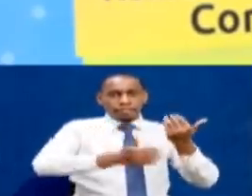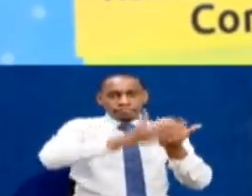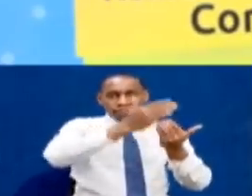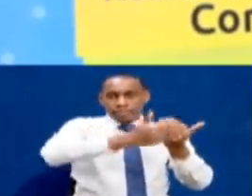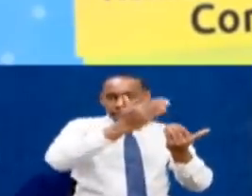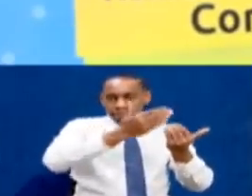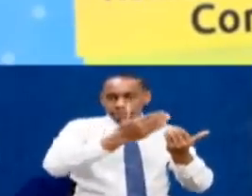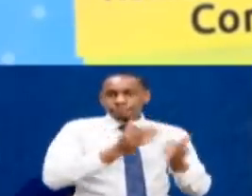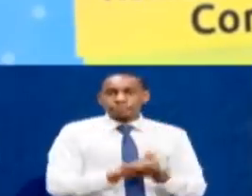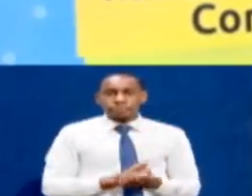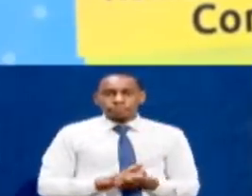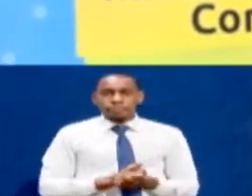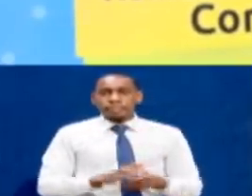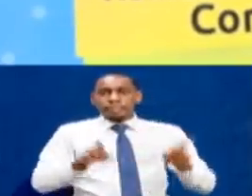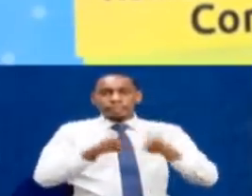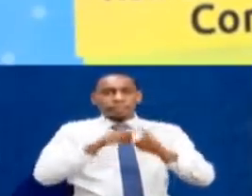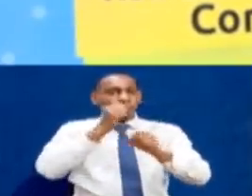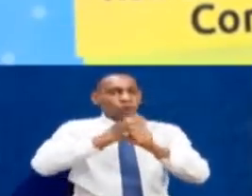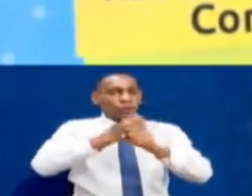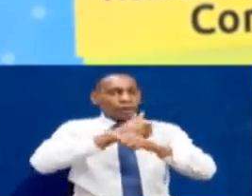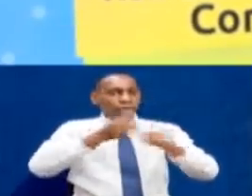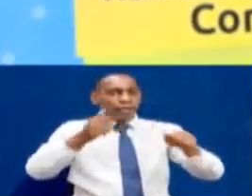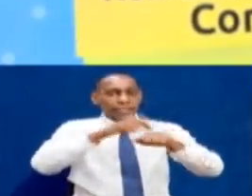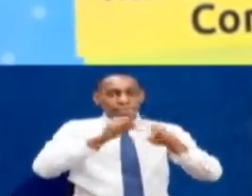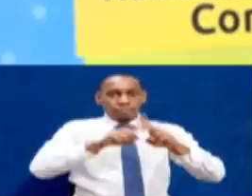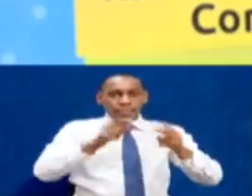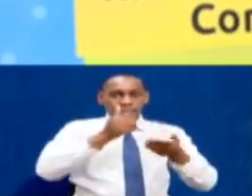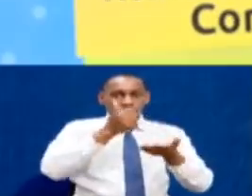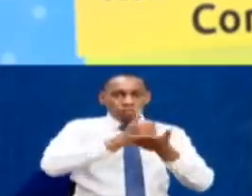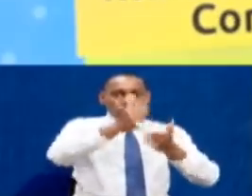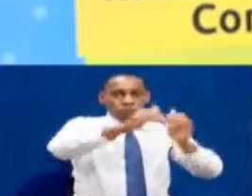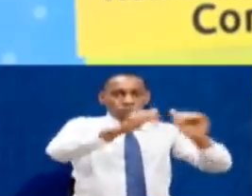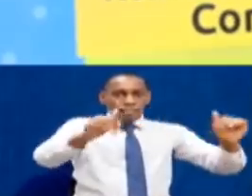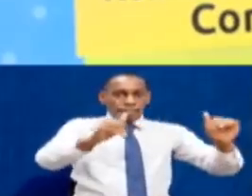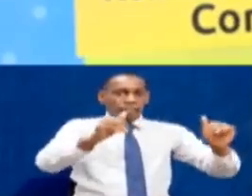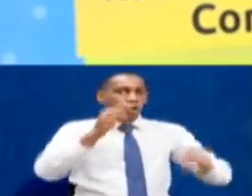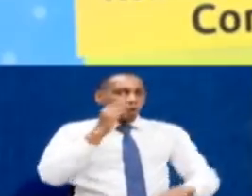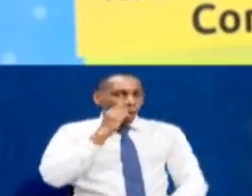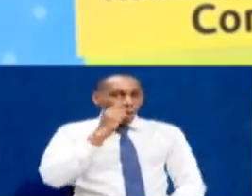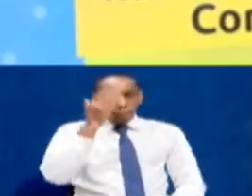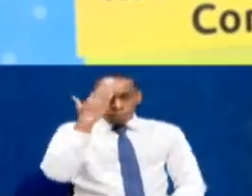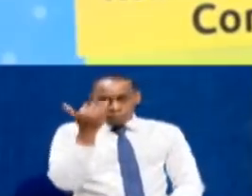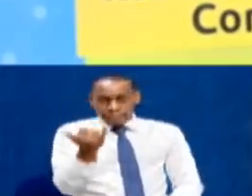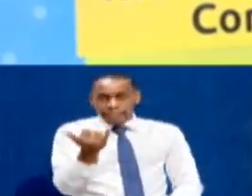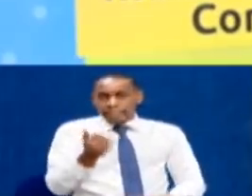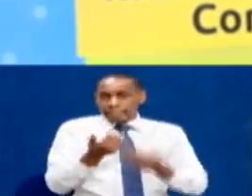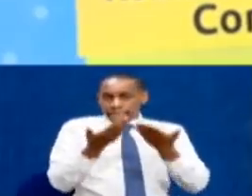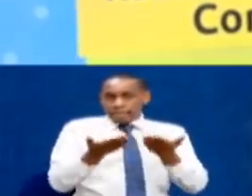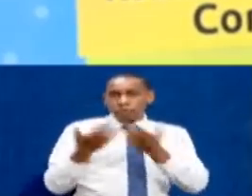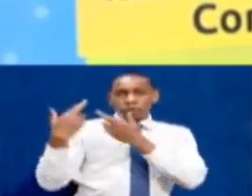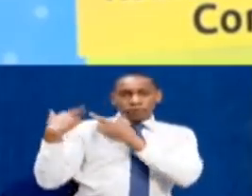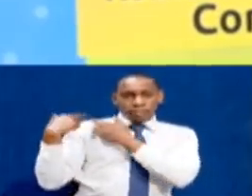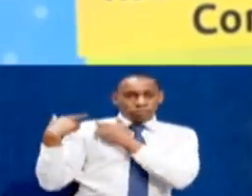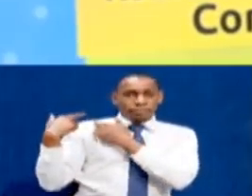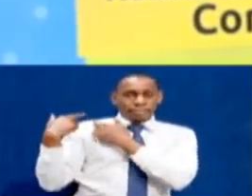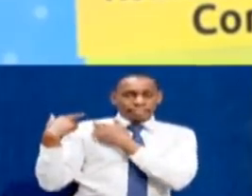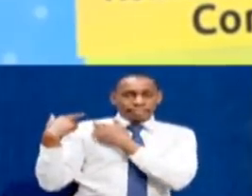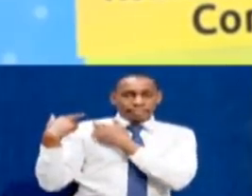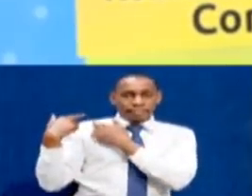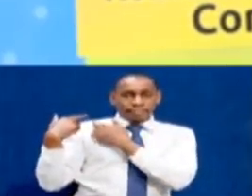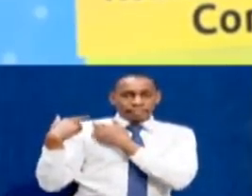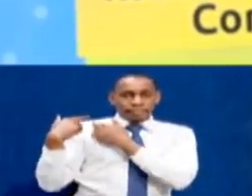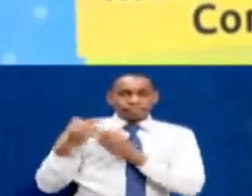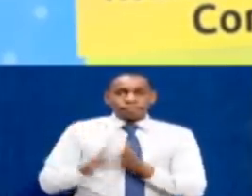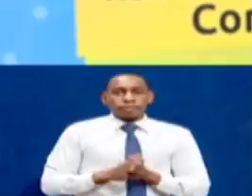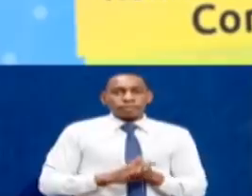community care, and also more effective when we start quarantining in homes. Because it then becomes the responsibility of